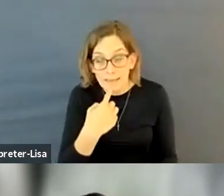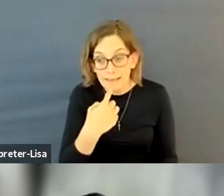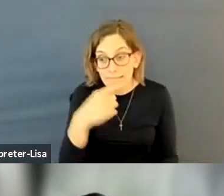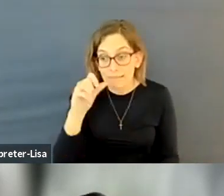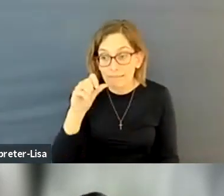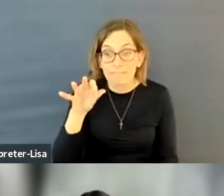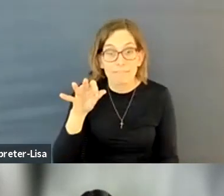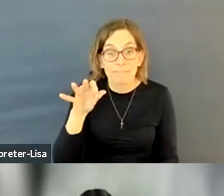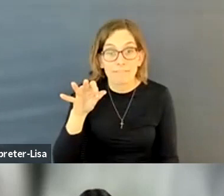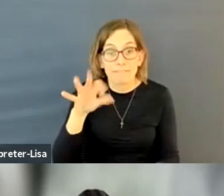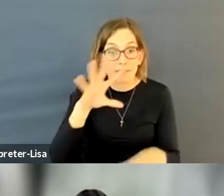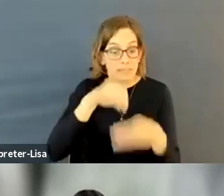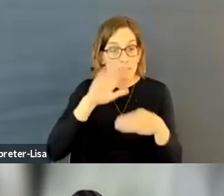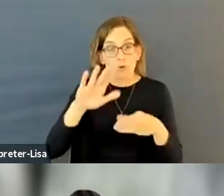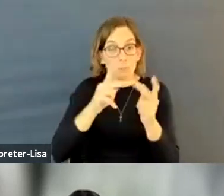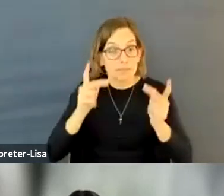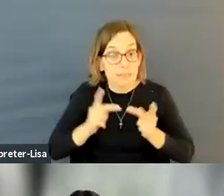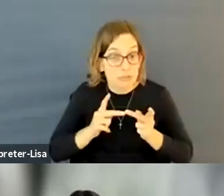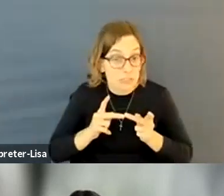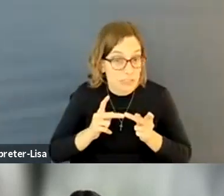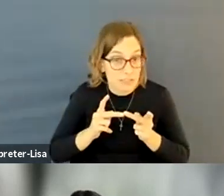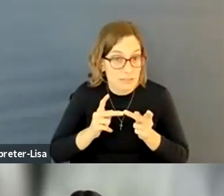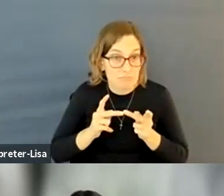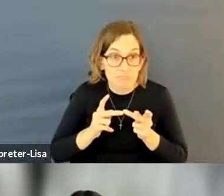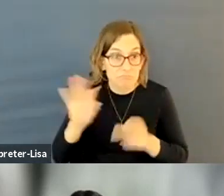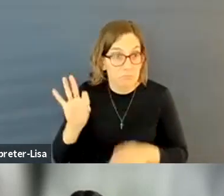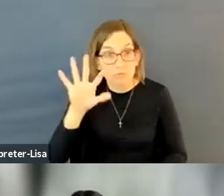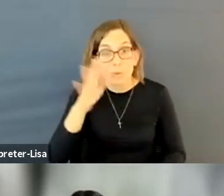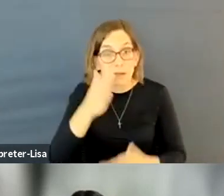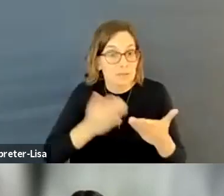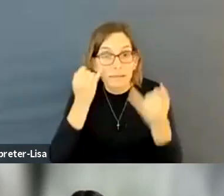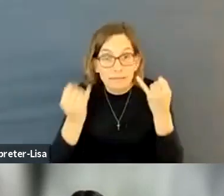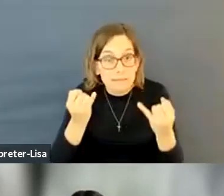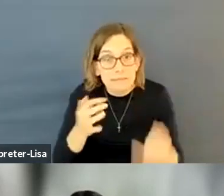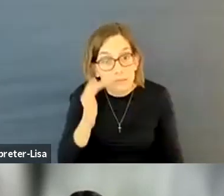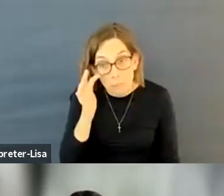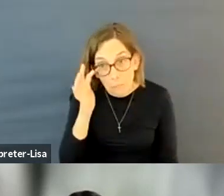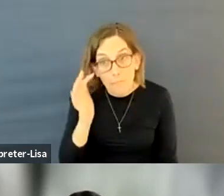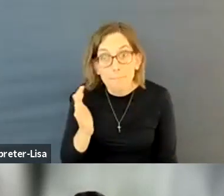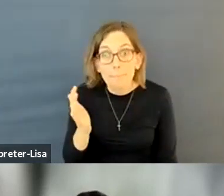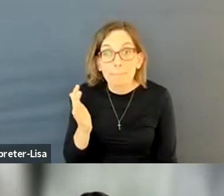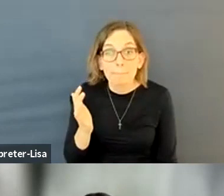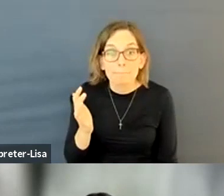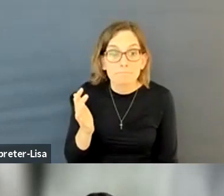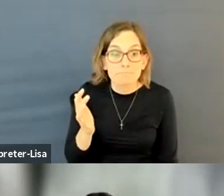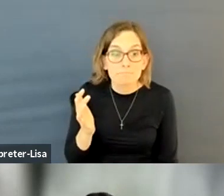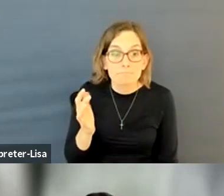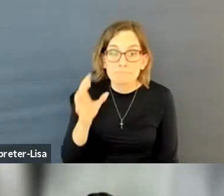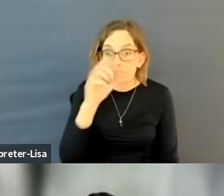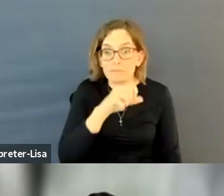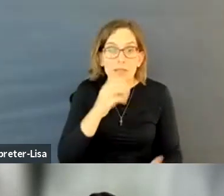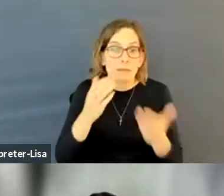if you were in Haifa's position? Let's just throw out some ideas. I guess you could probably maybe throw